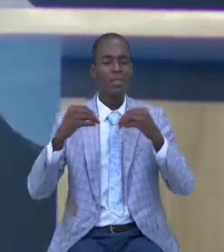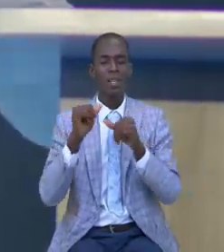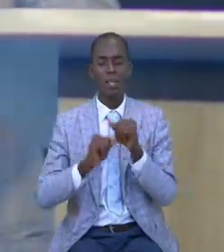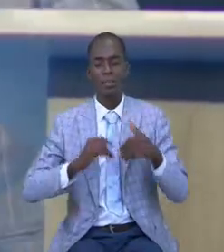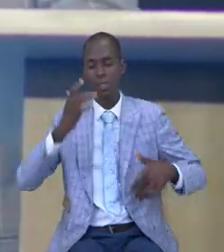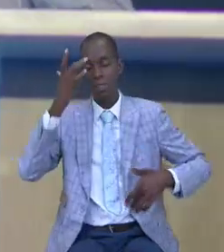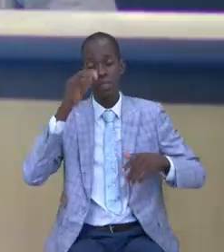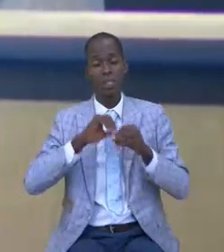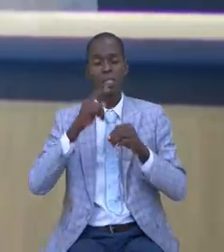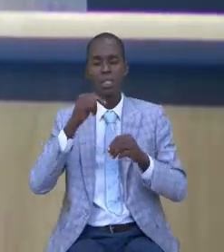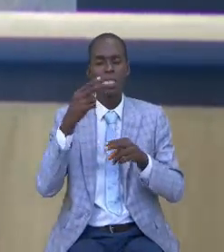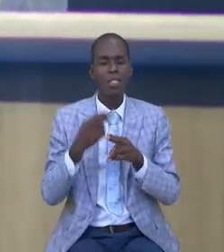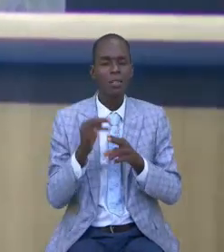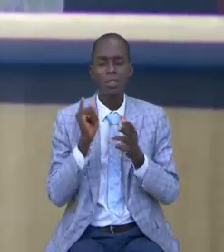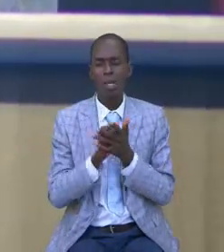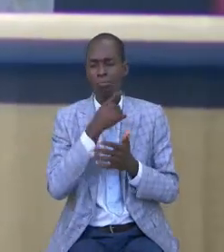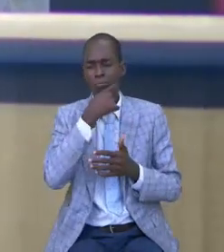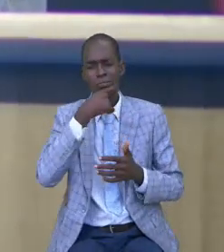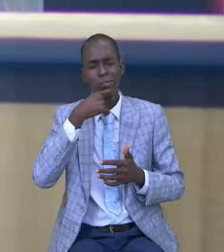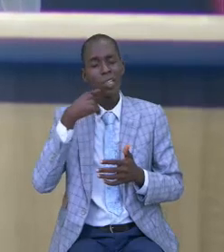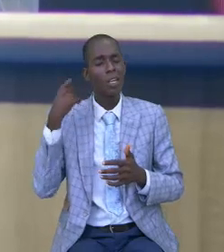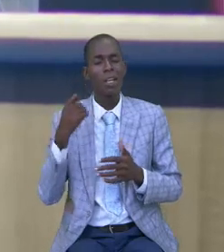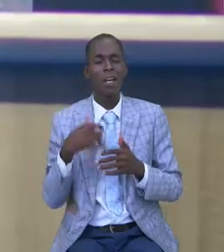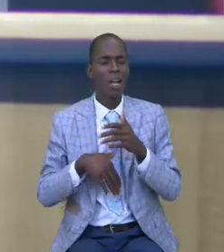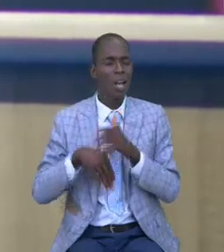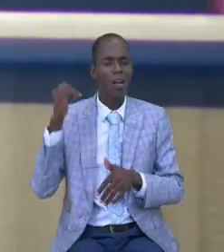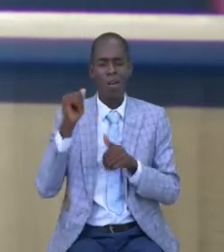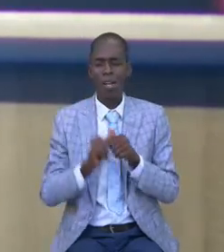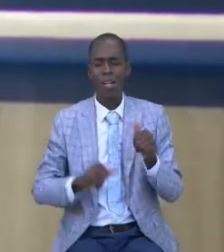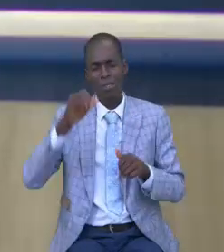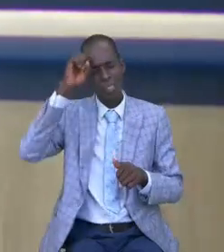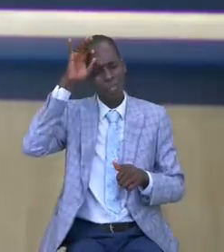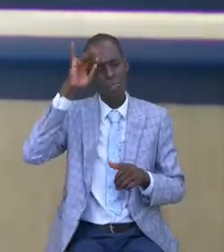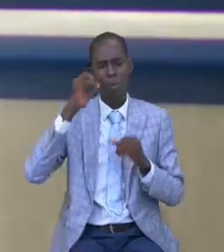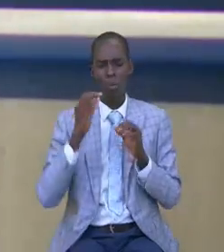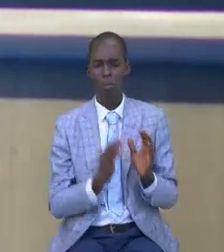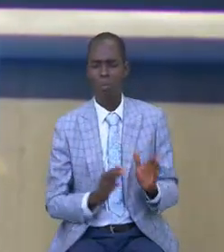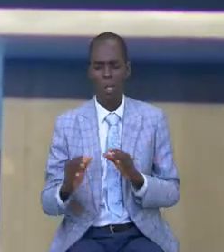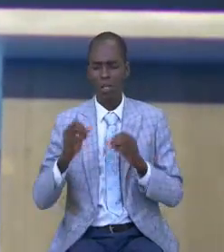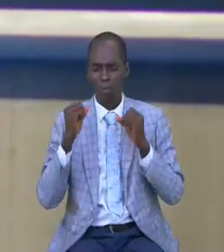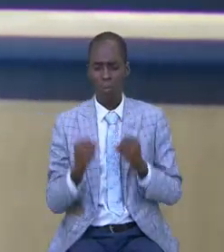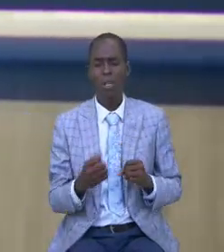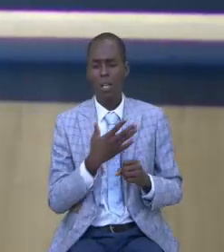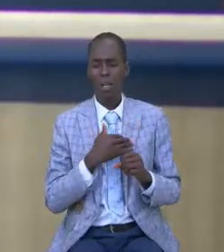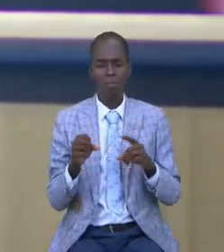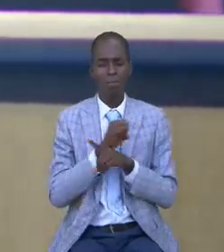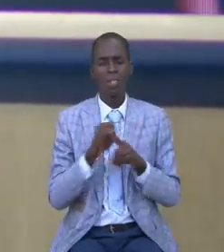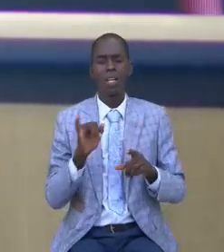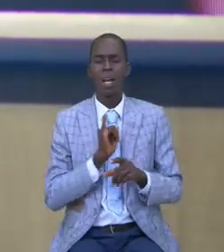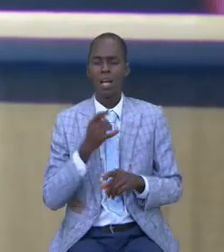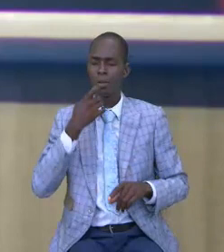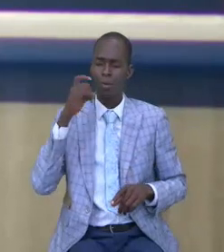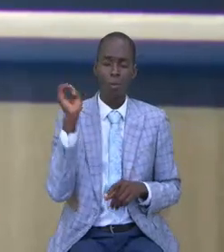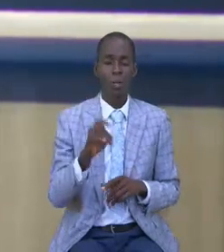sickness, in the name that drives out every demonic manifestation and affliction. And I command